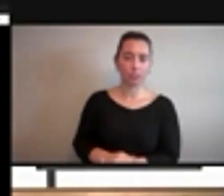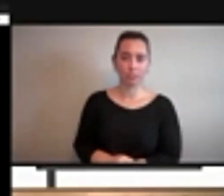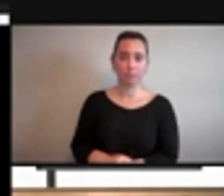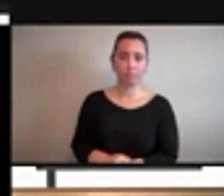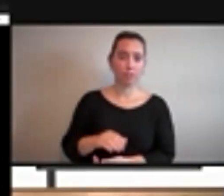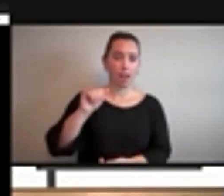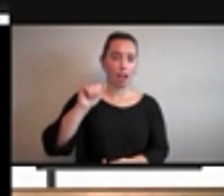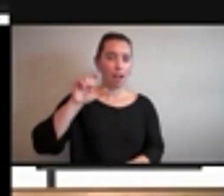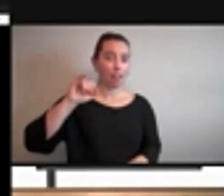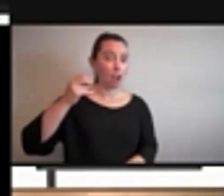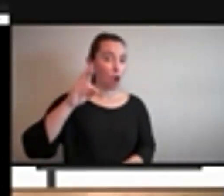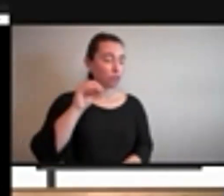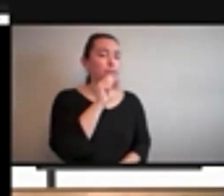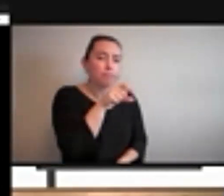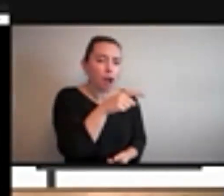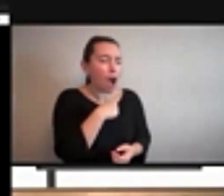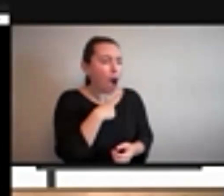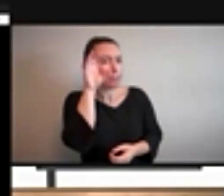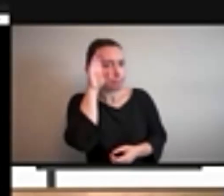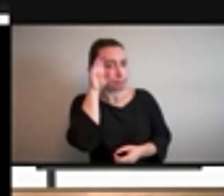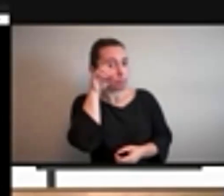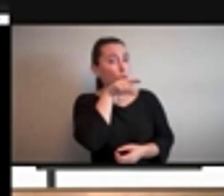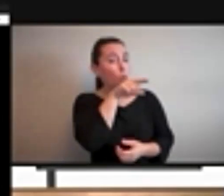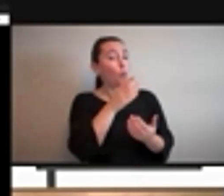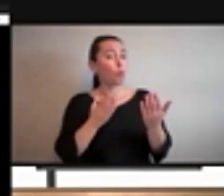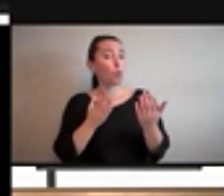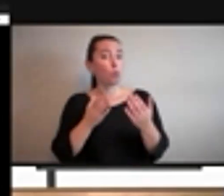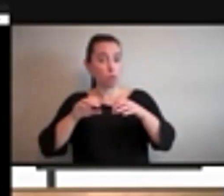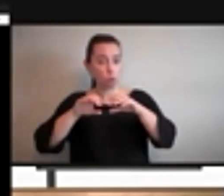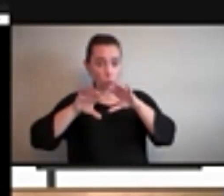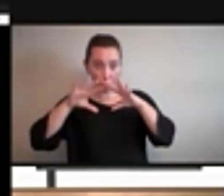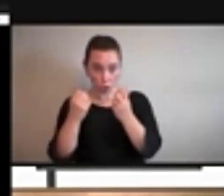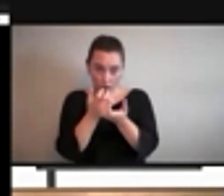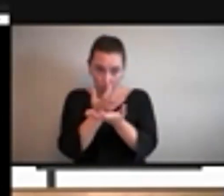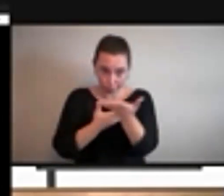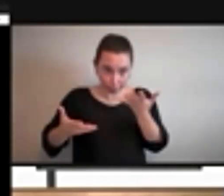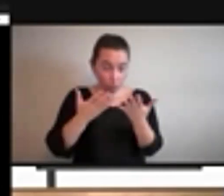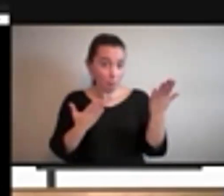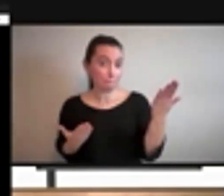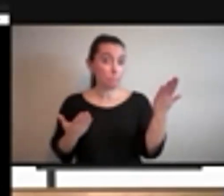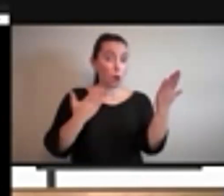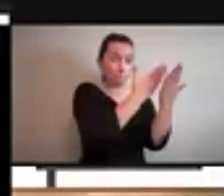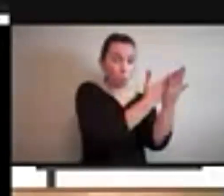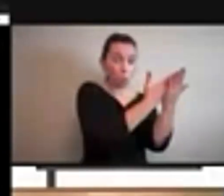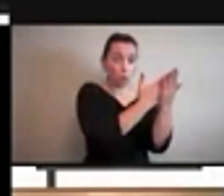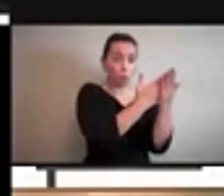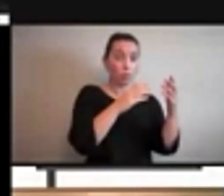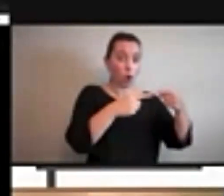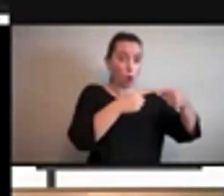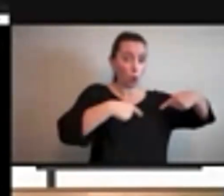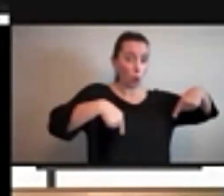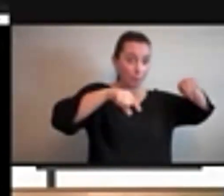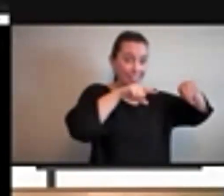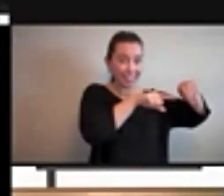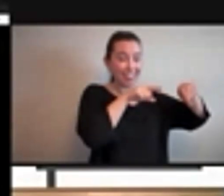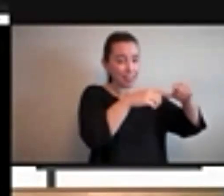you were discussing proposals that will be sent to the committee that will be preparing the new standard for